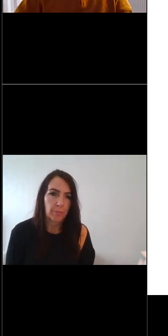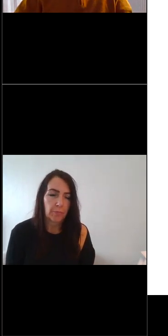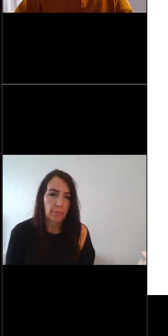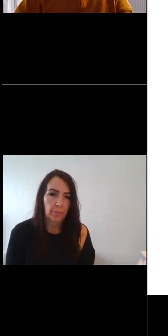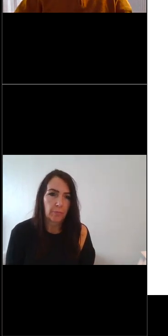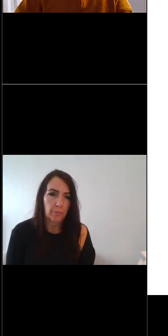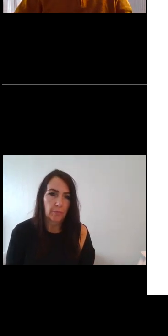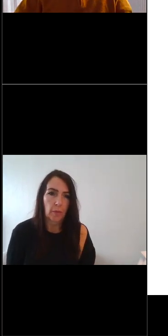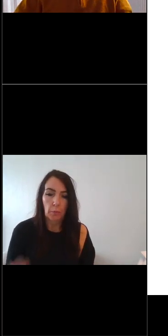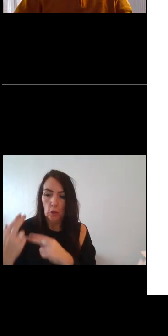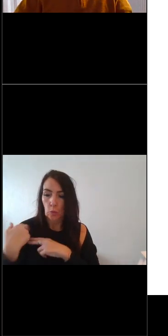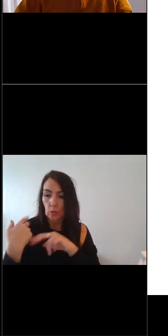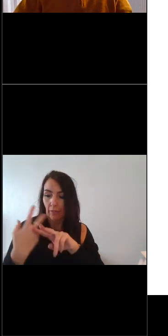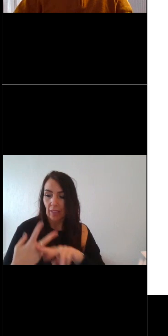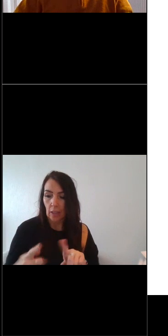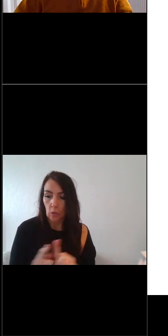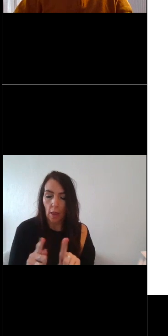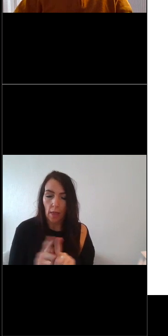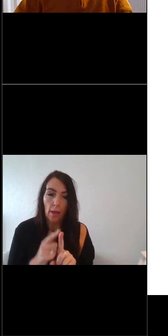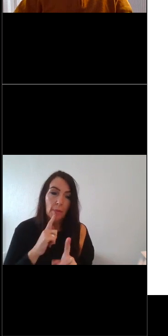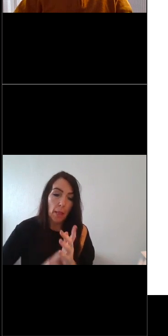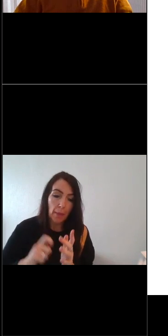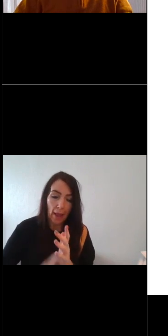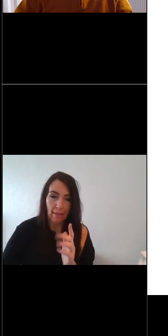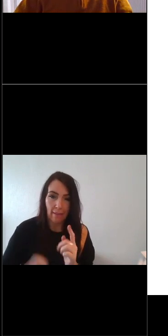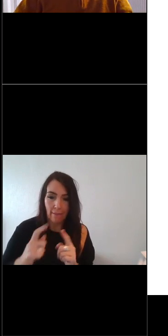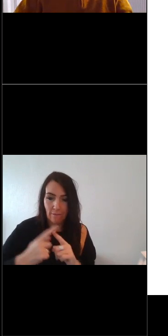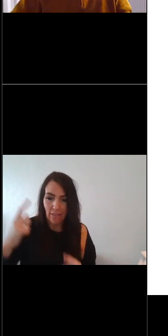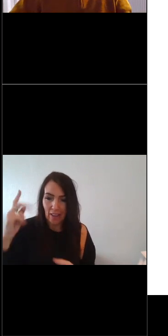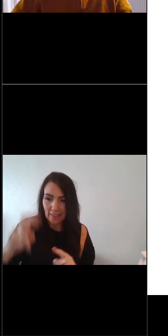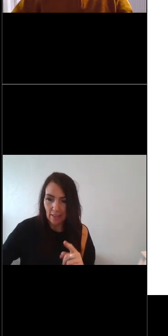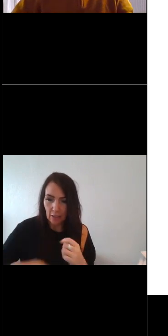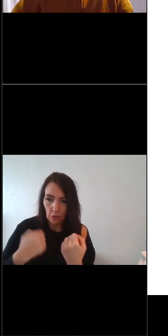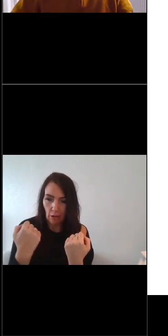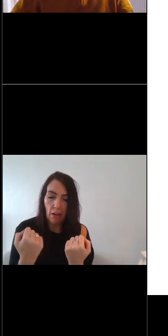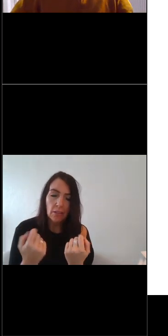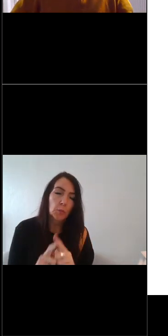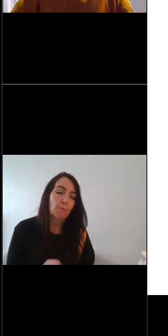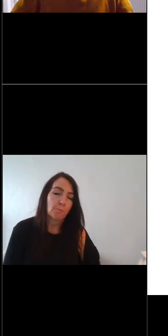issues as well if you get people buying very fast electric cars on there too.